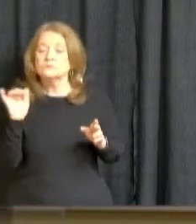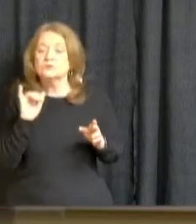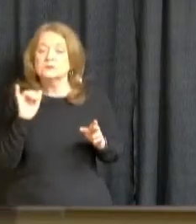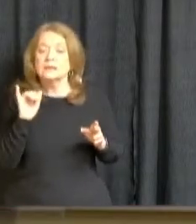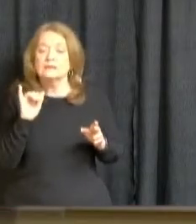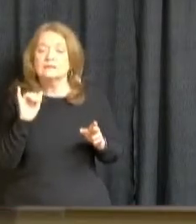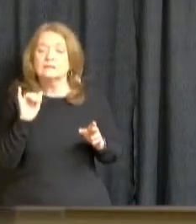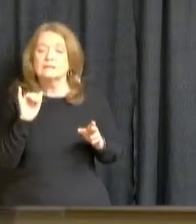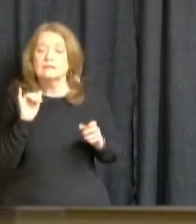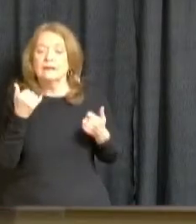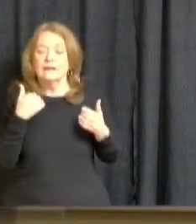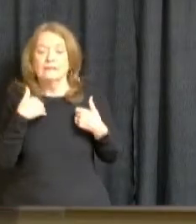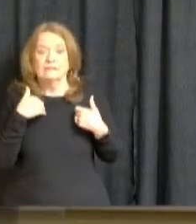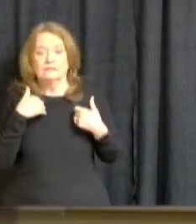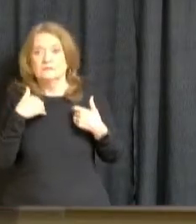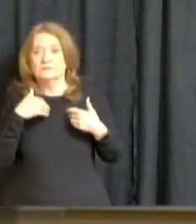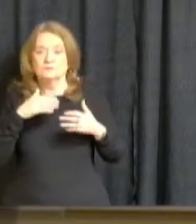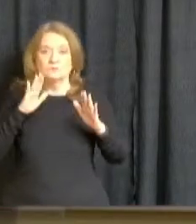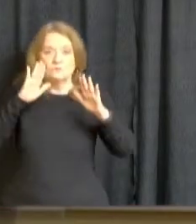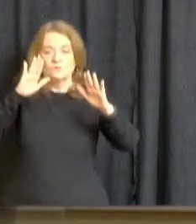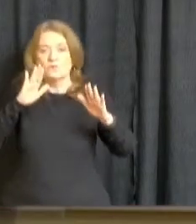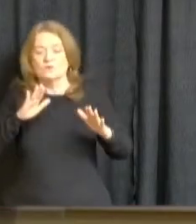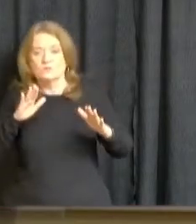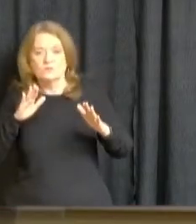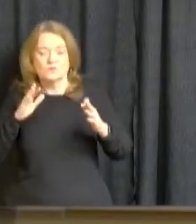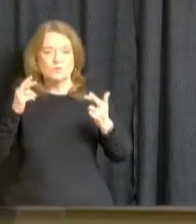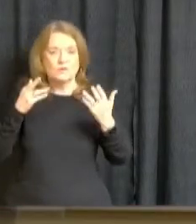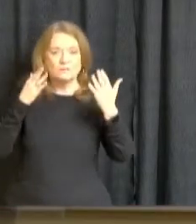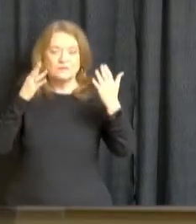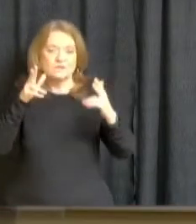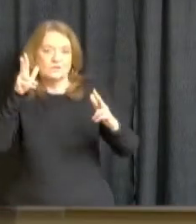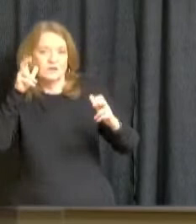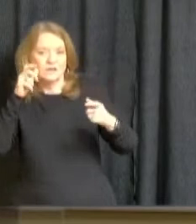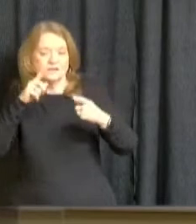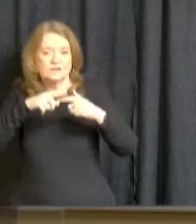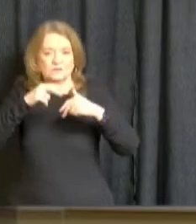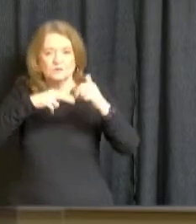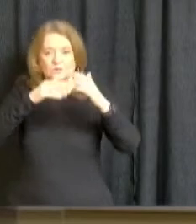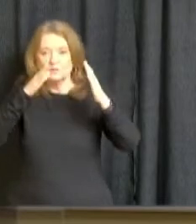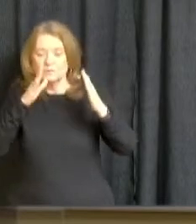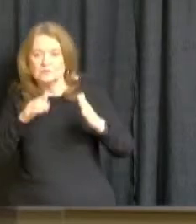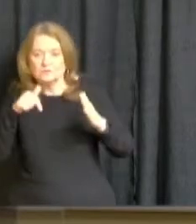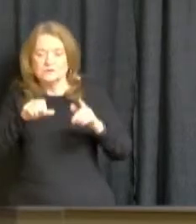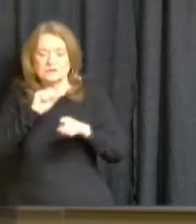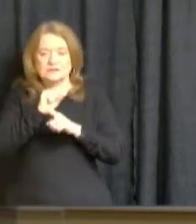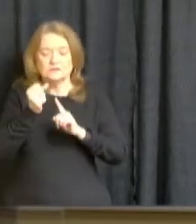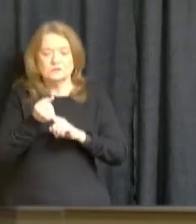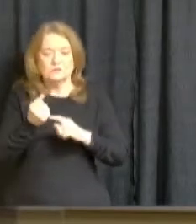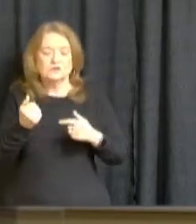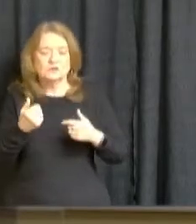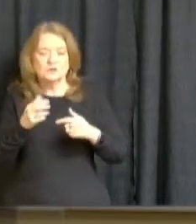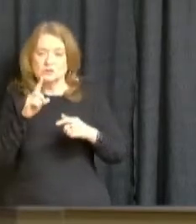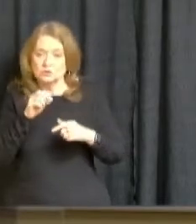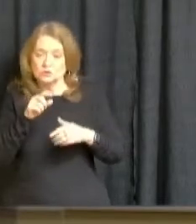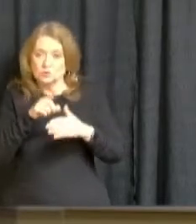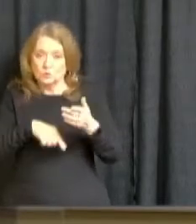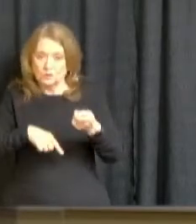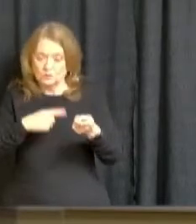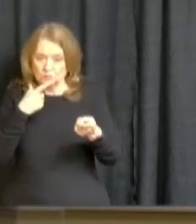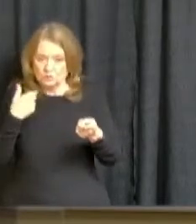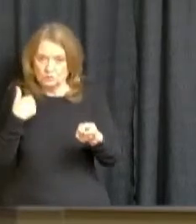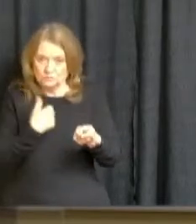had this glowing recommendation for listening to the developers in these situations, do what you told